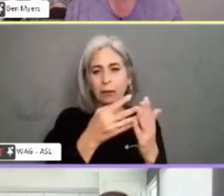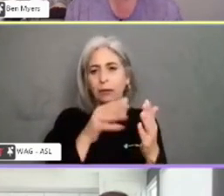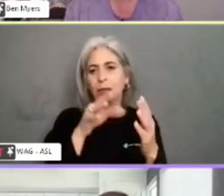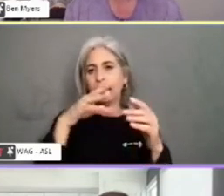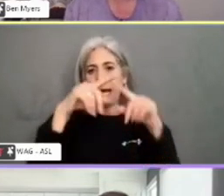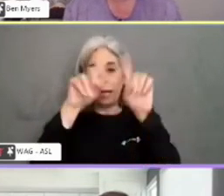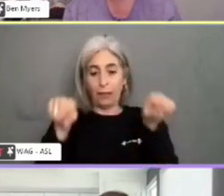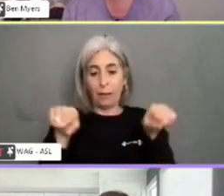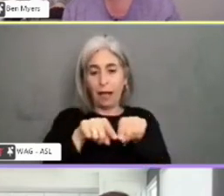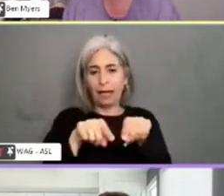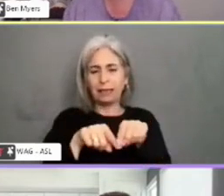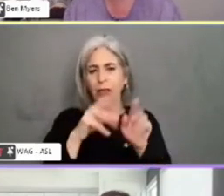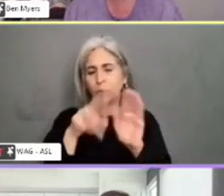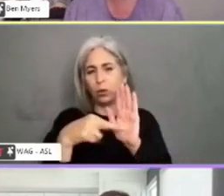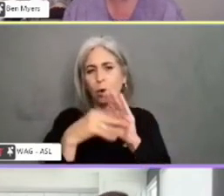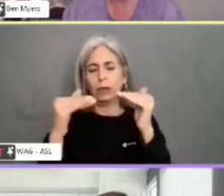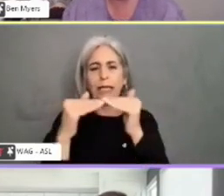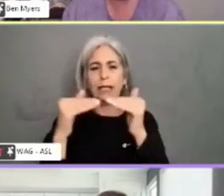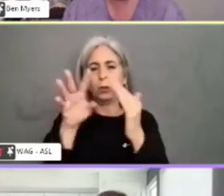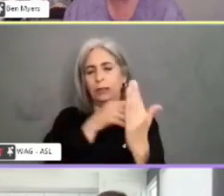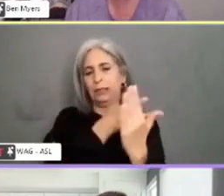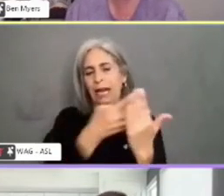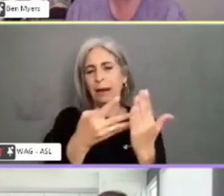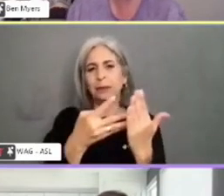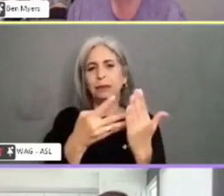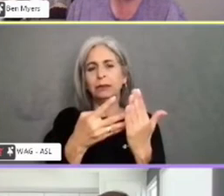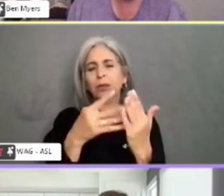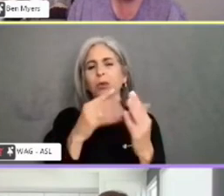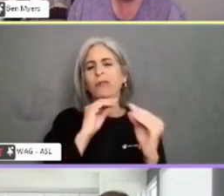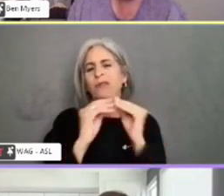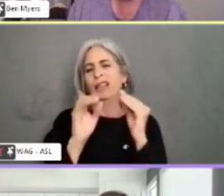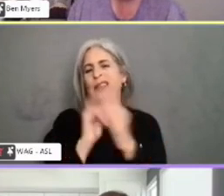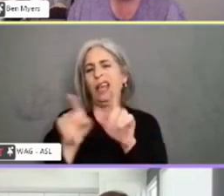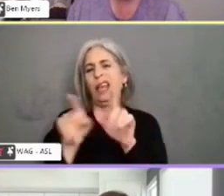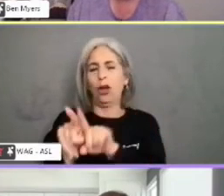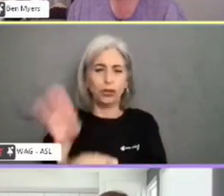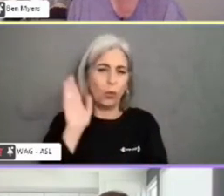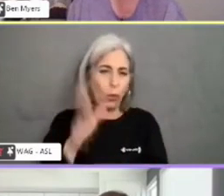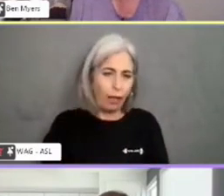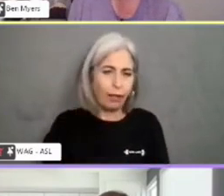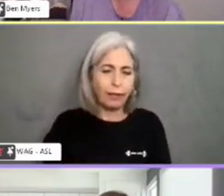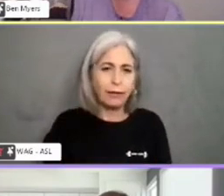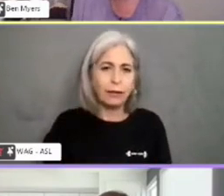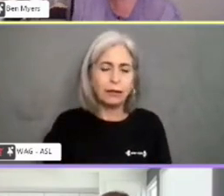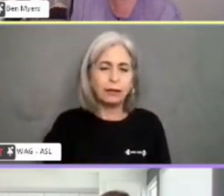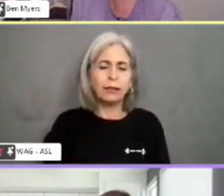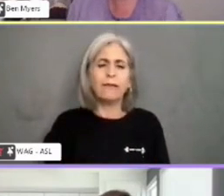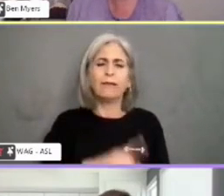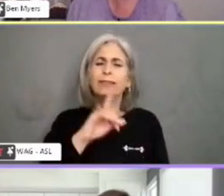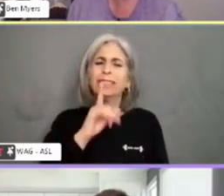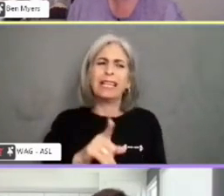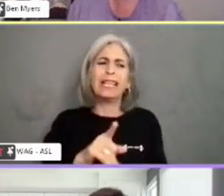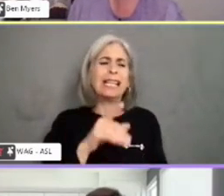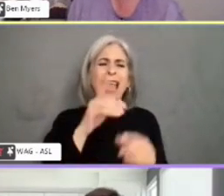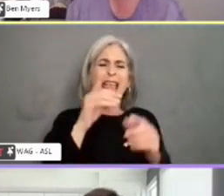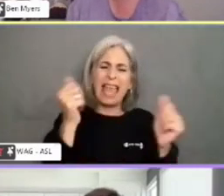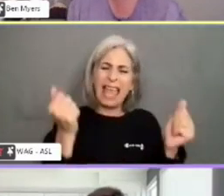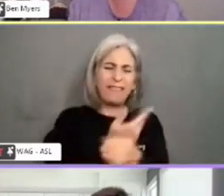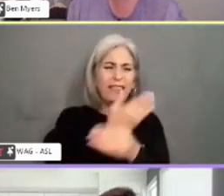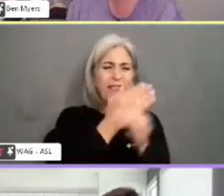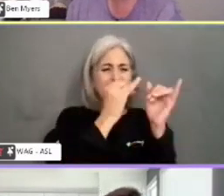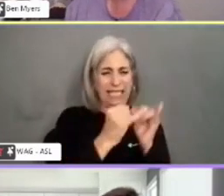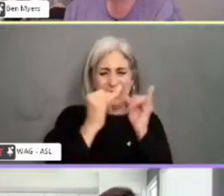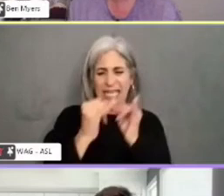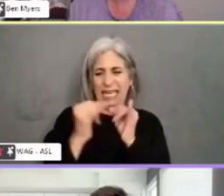I believe role equals table would also have restored those as well. So there are absolutely case-by-case